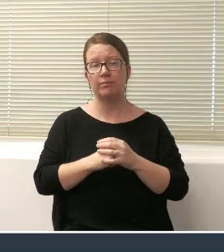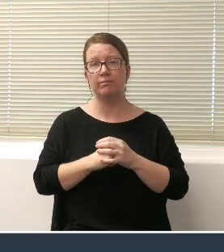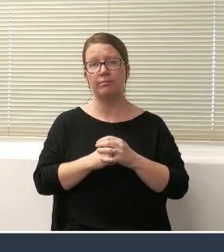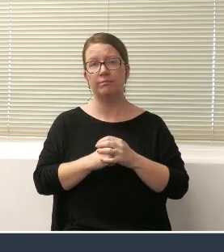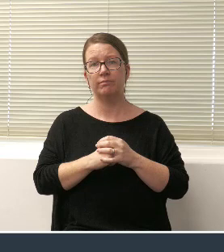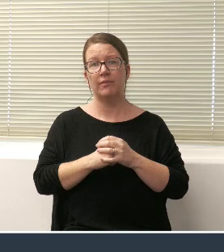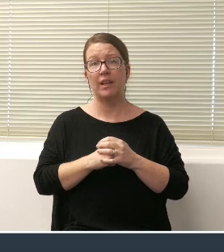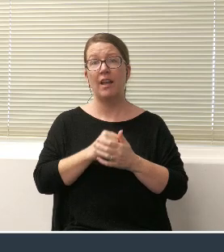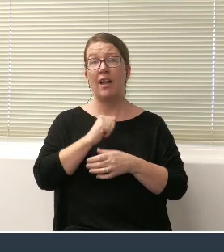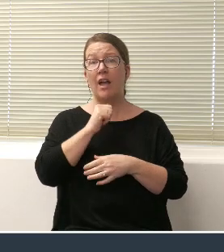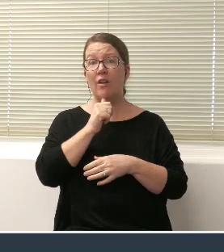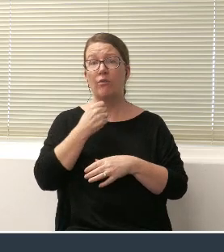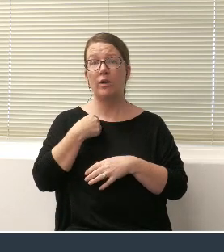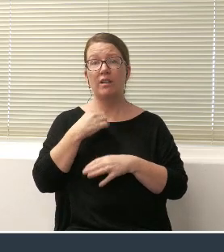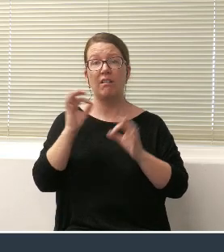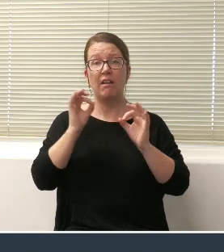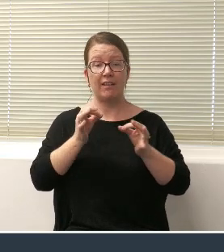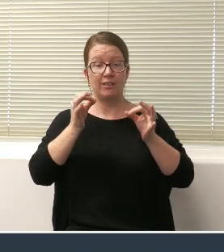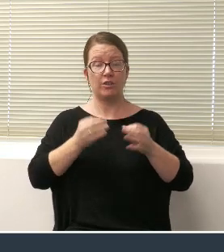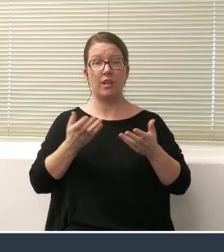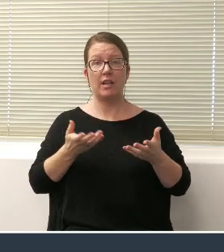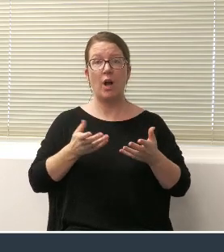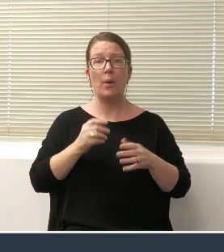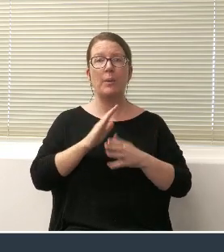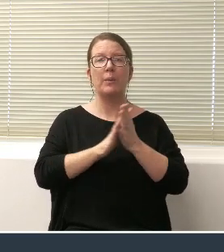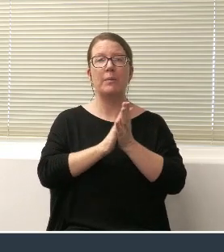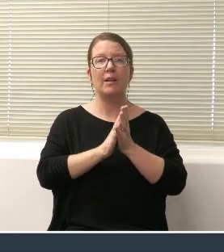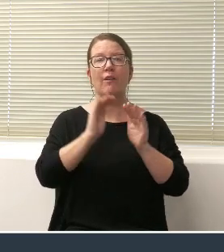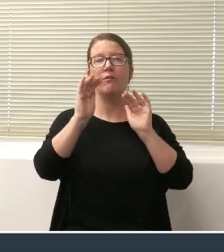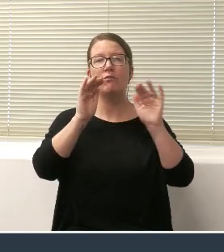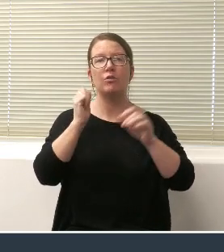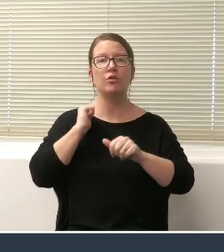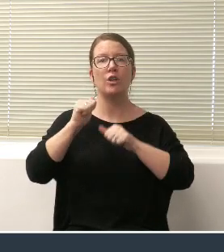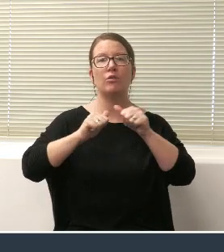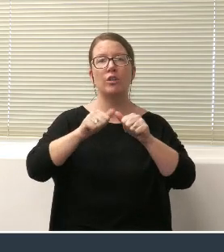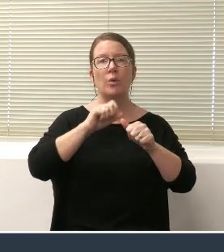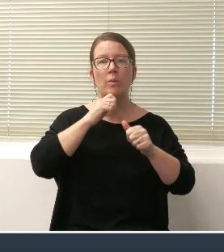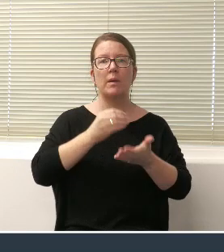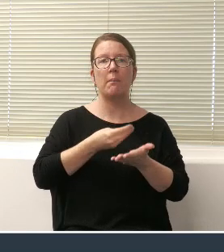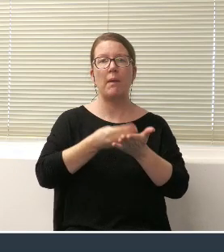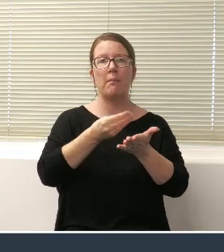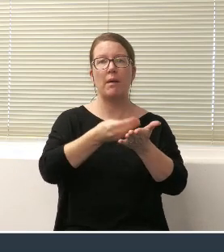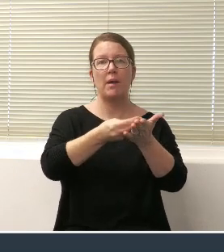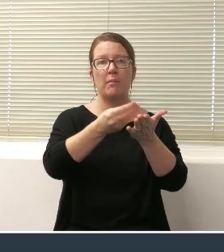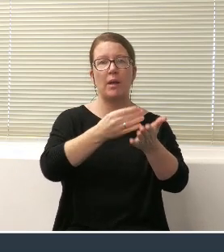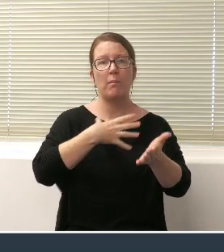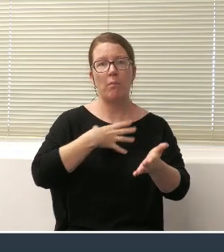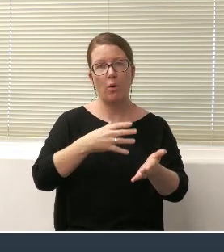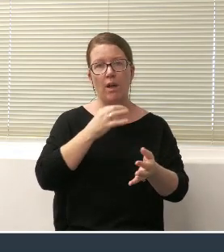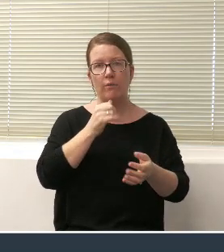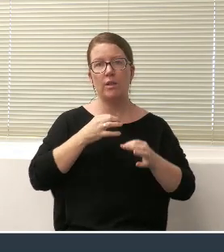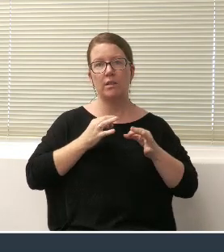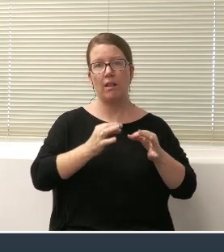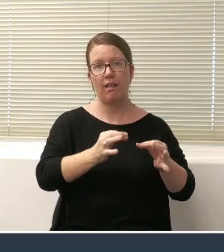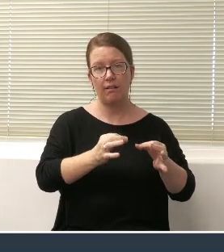down the road and make it more expensive for future generations to do what we know is needed. So I commend those councillors who, in